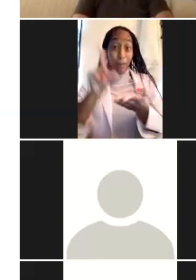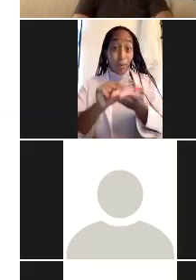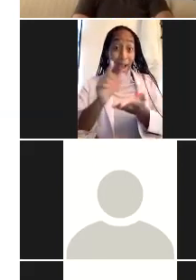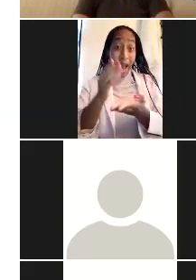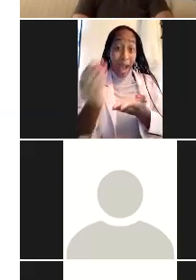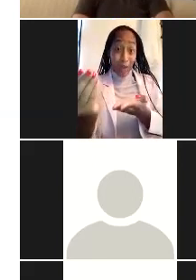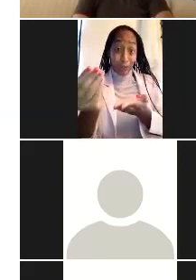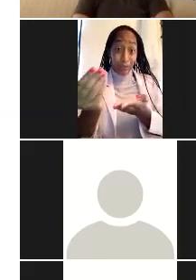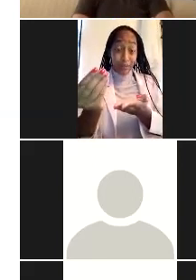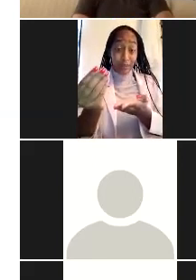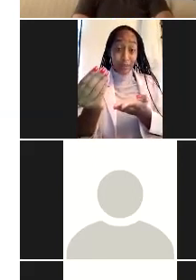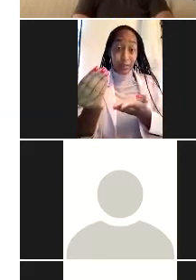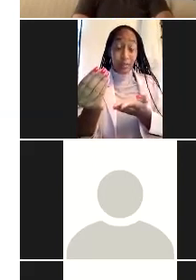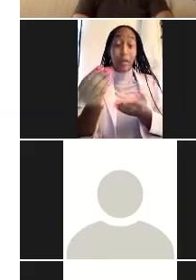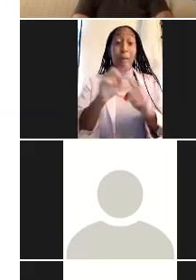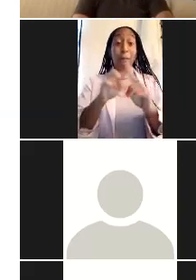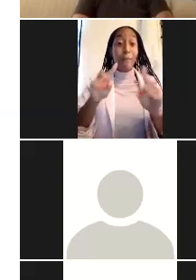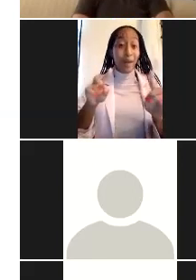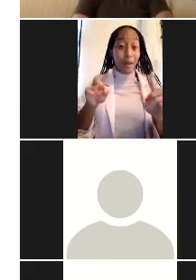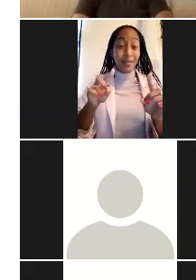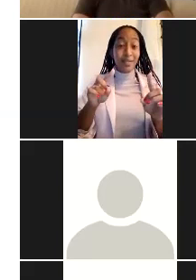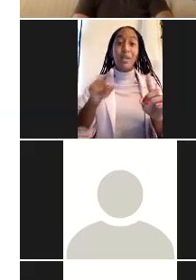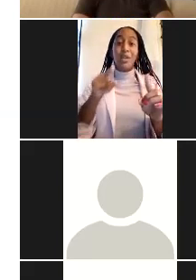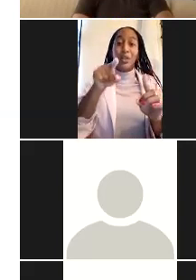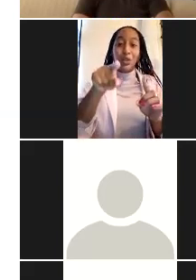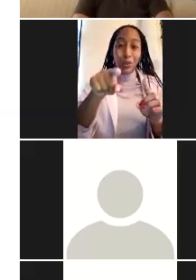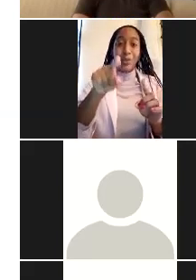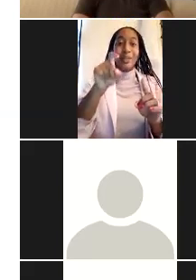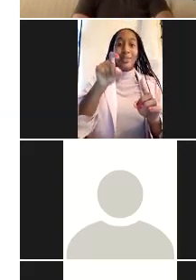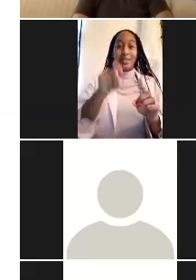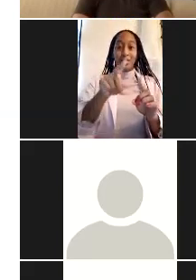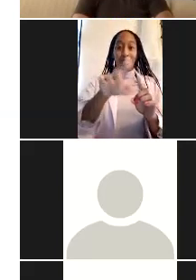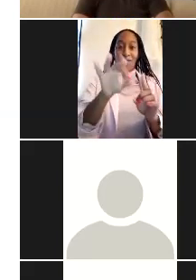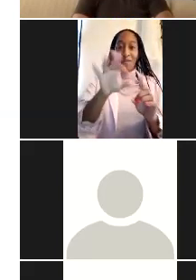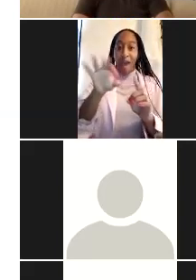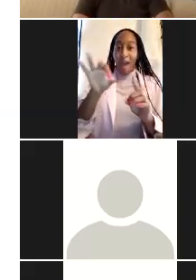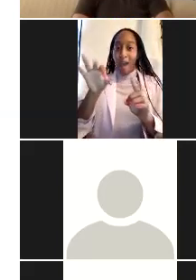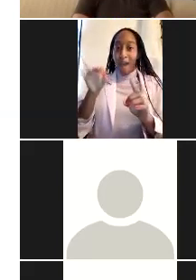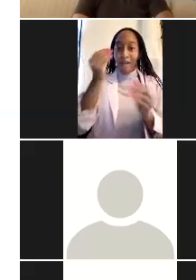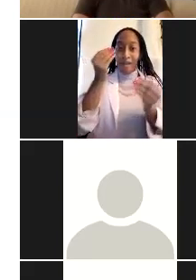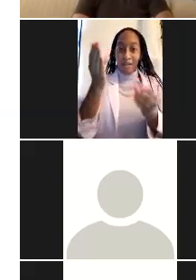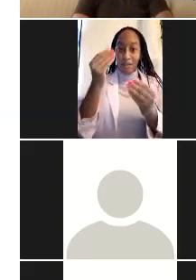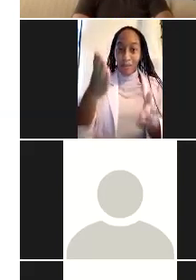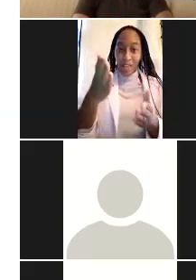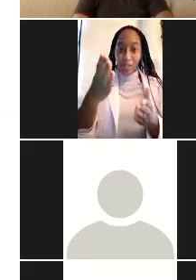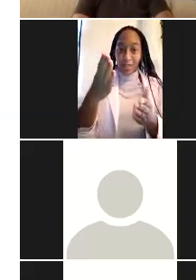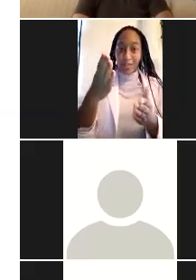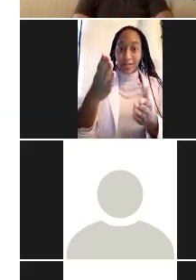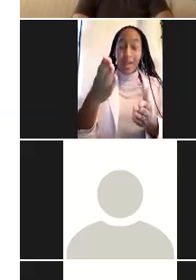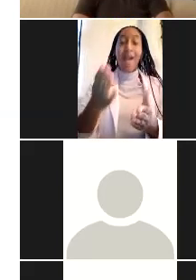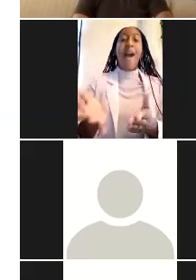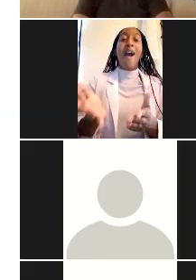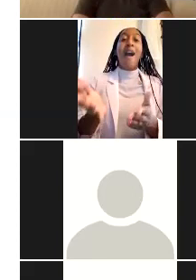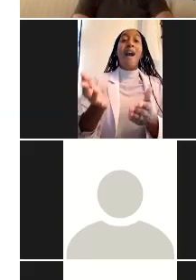whatever materials you feel comfortable using to help with these topic areas while you're taking the exam.